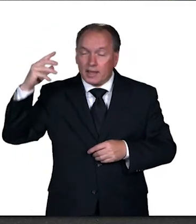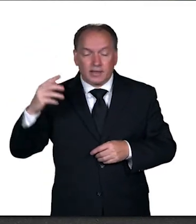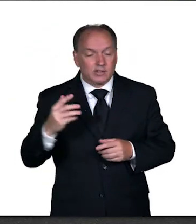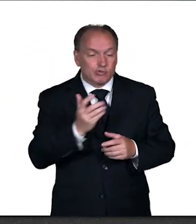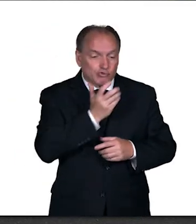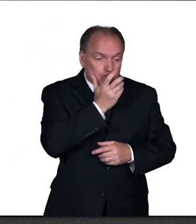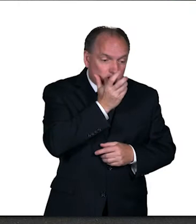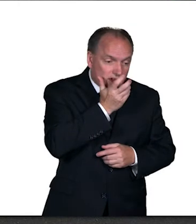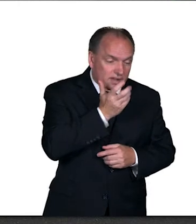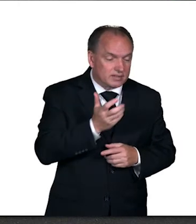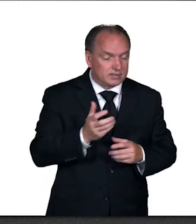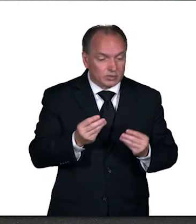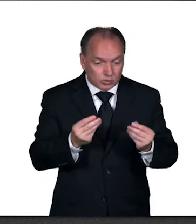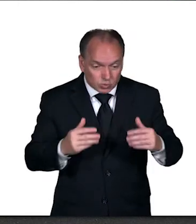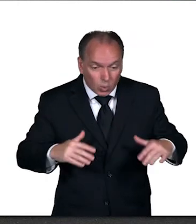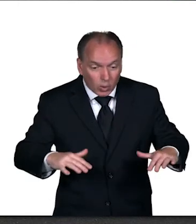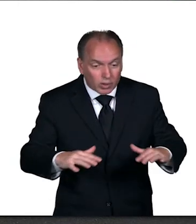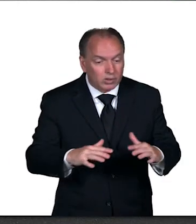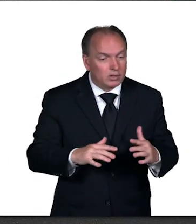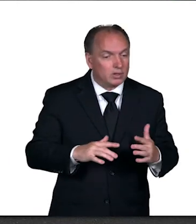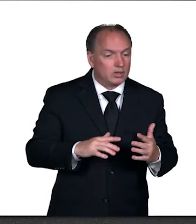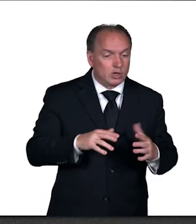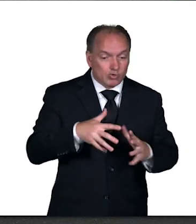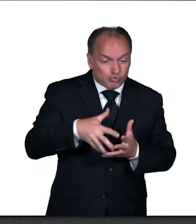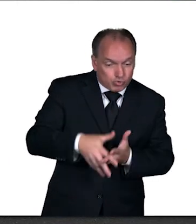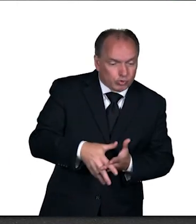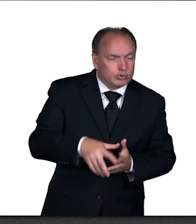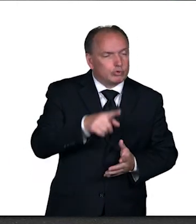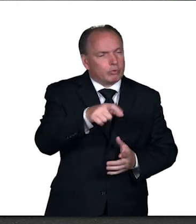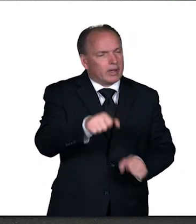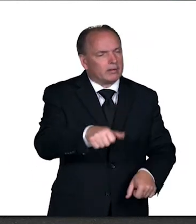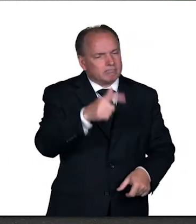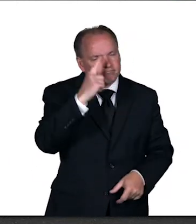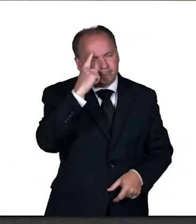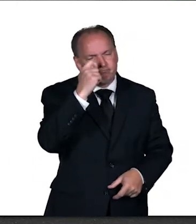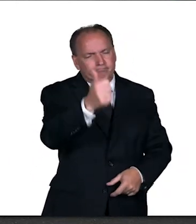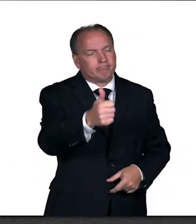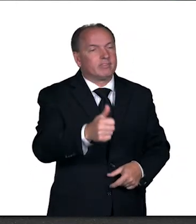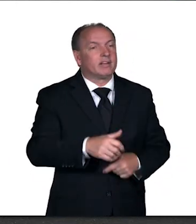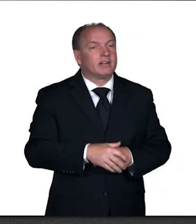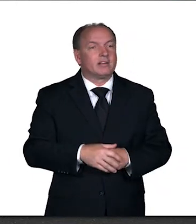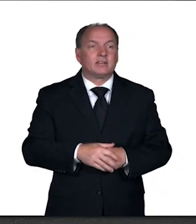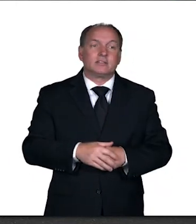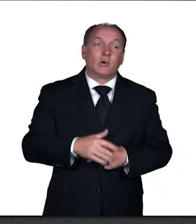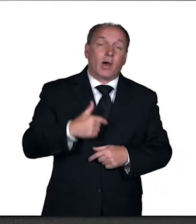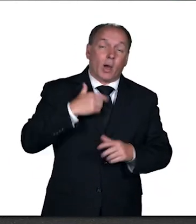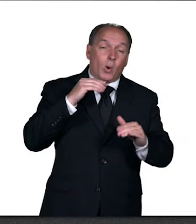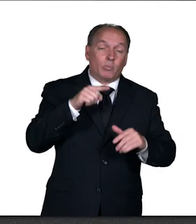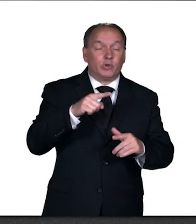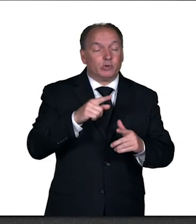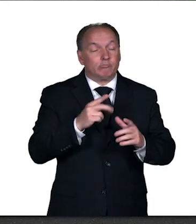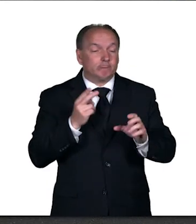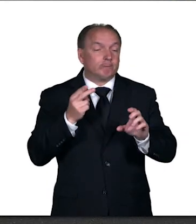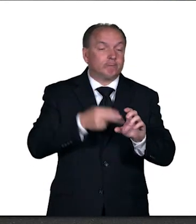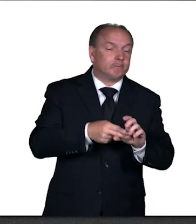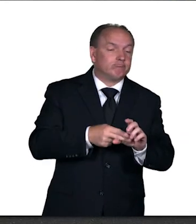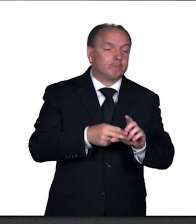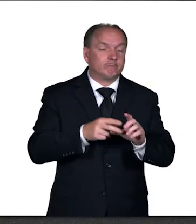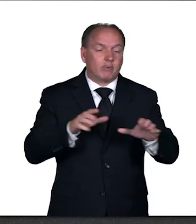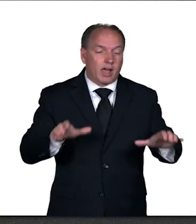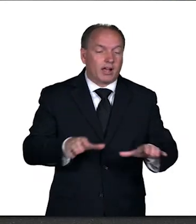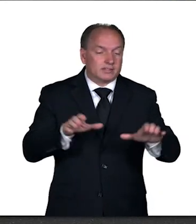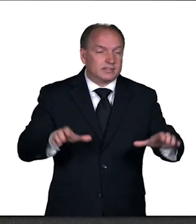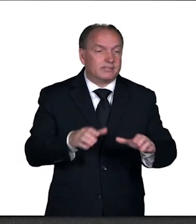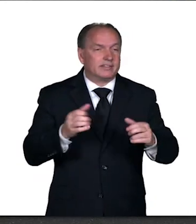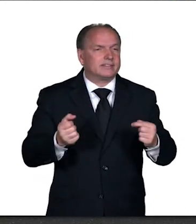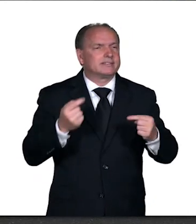maybe some grass, maybe some soil, or maybe even some roots to your dandelion. Well, I hope you get to